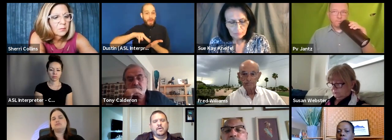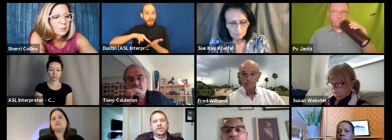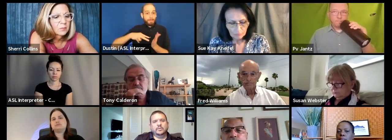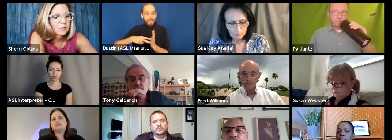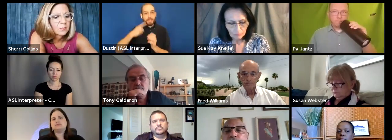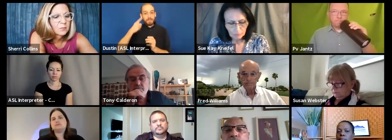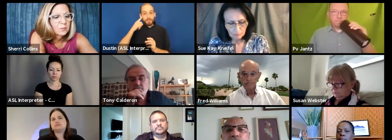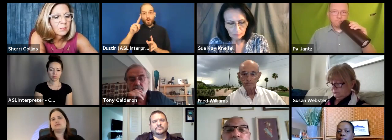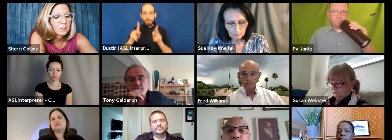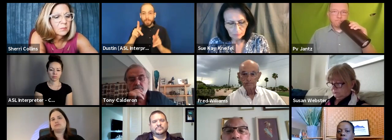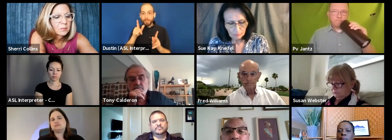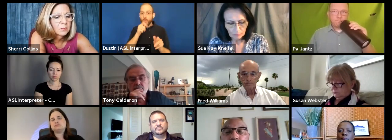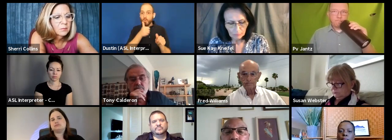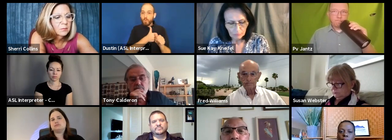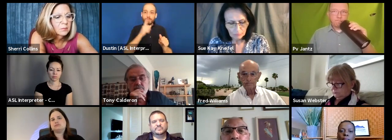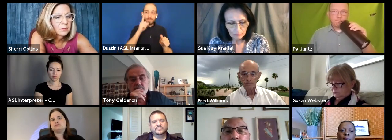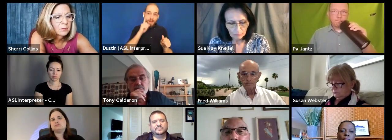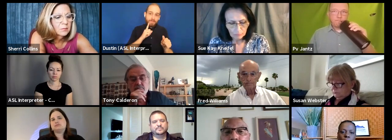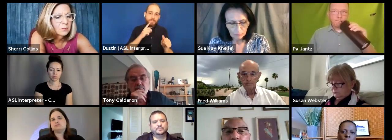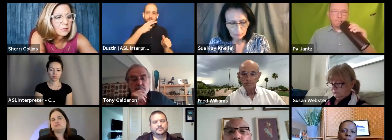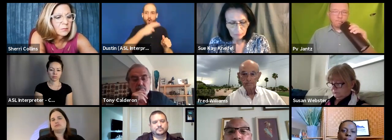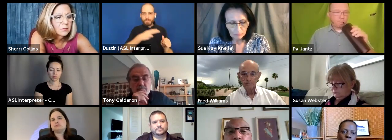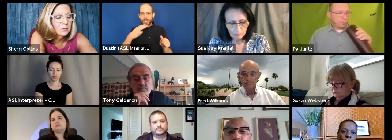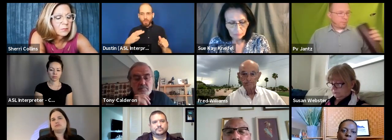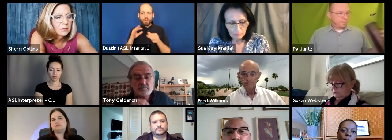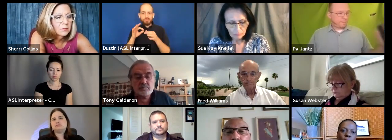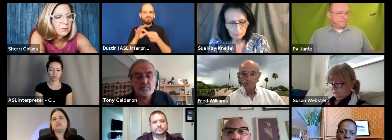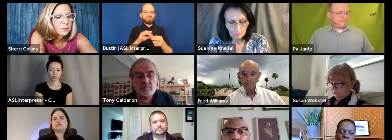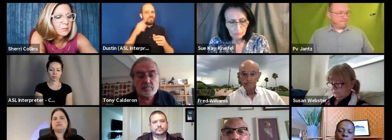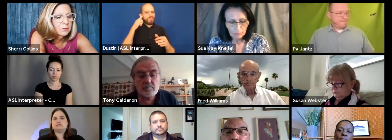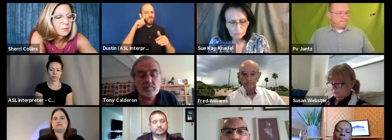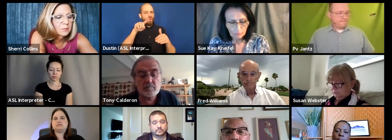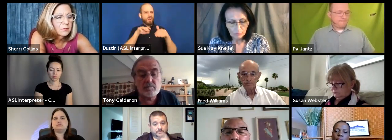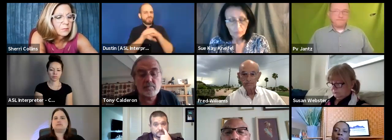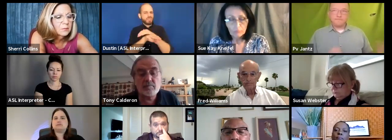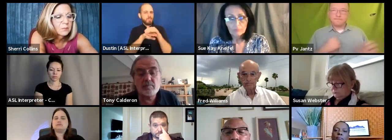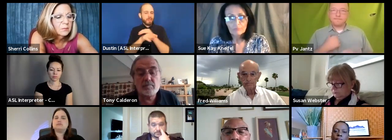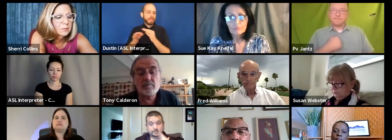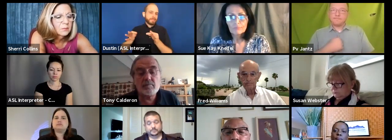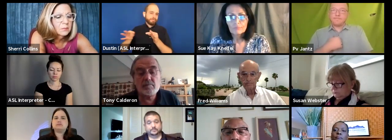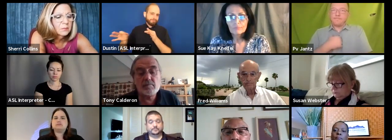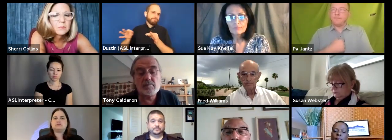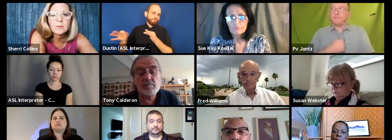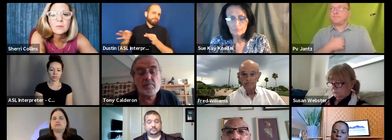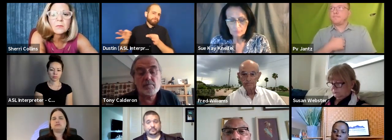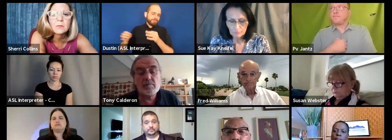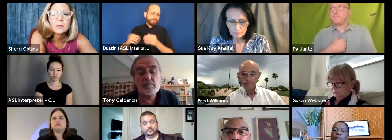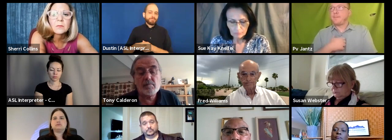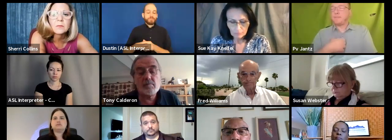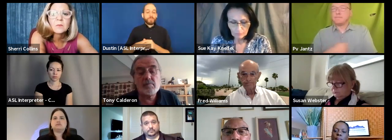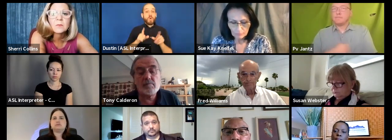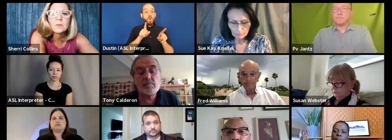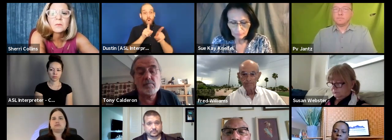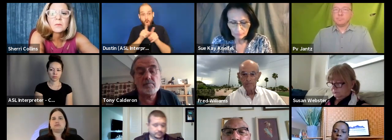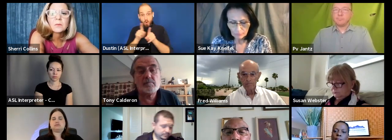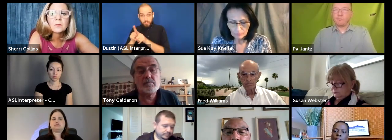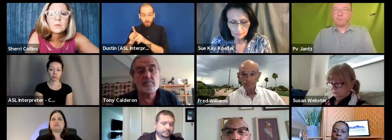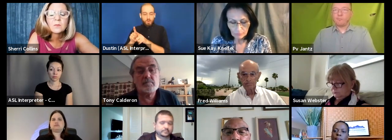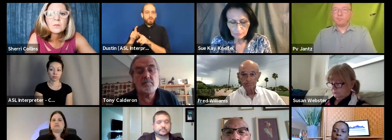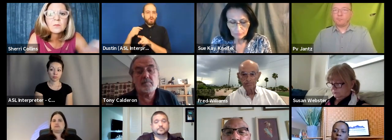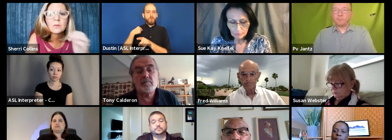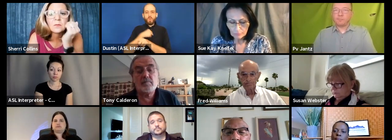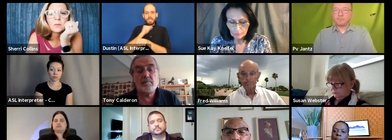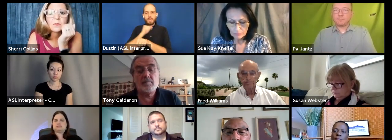hearing and related to accessibility issues. We've also are working with all of DES on